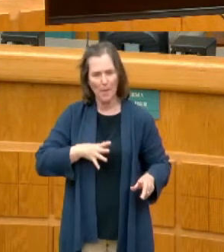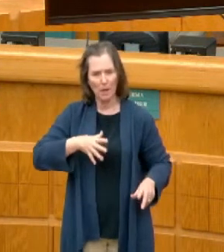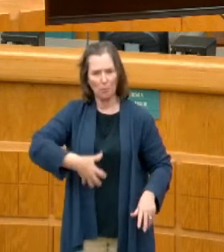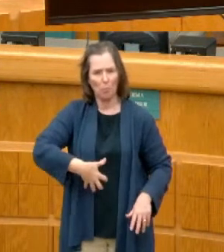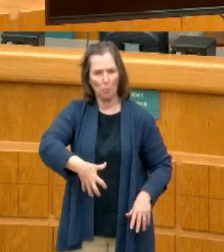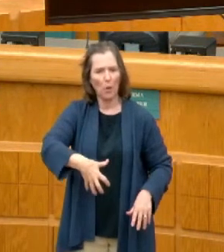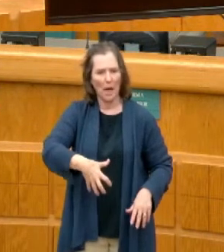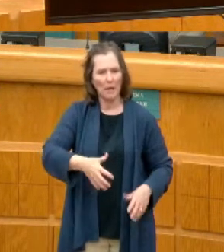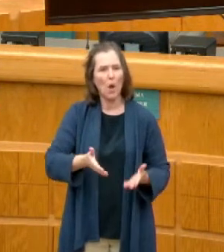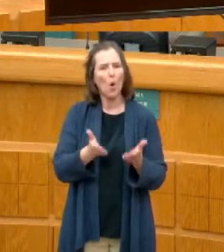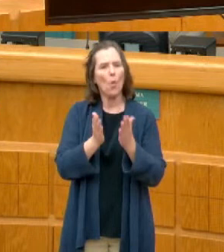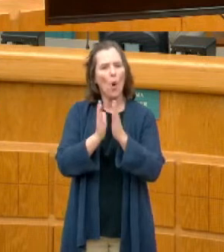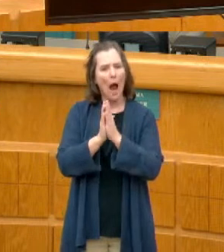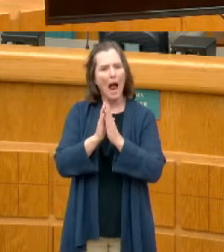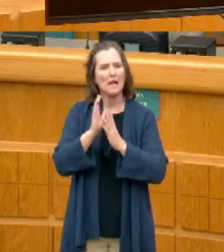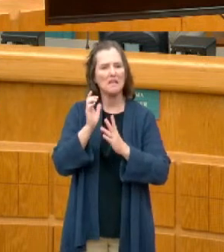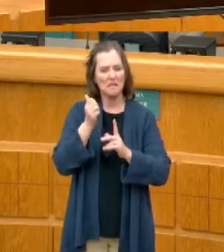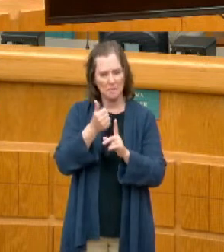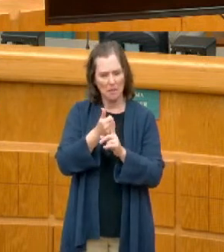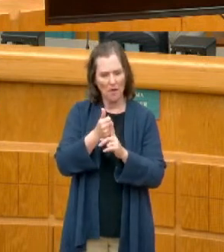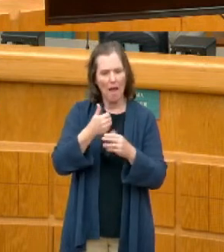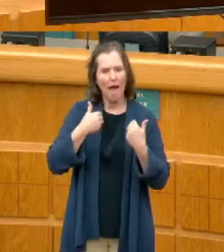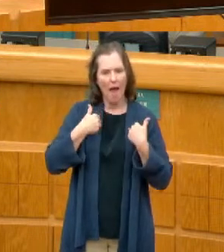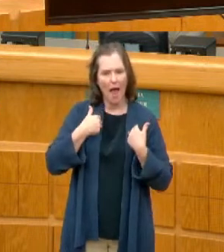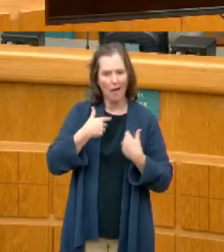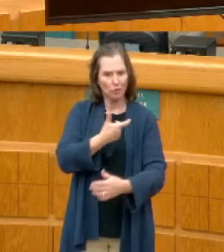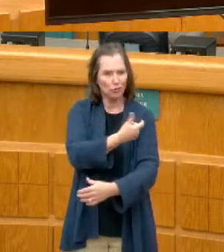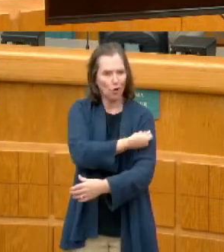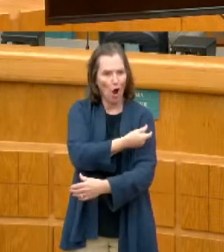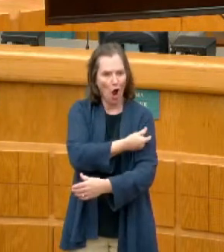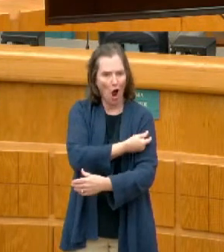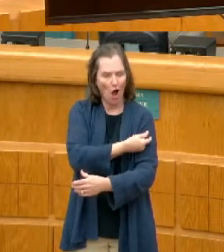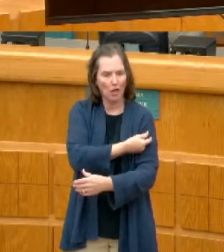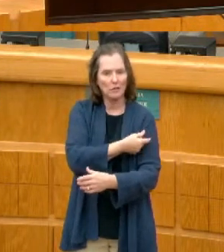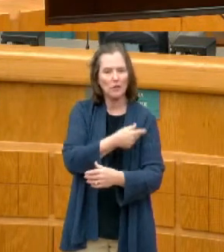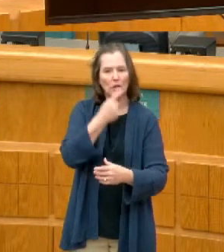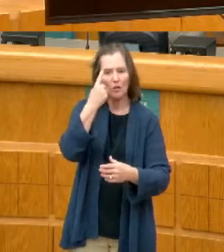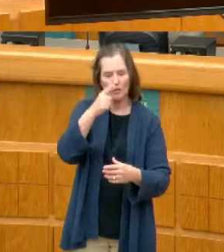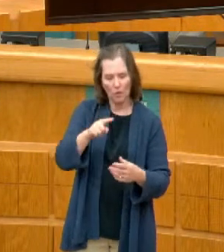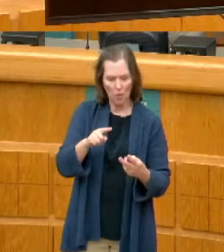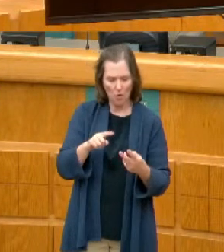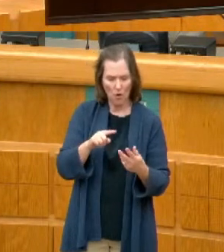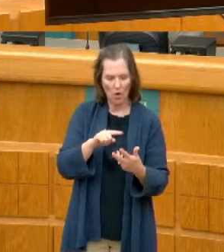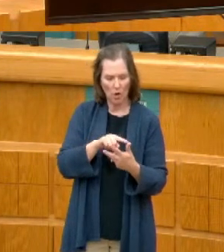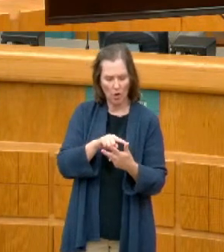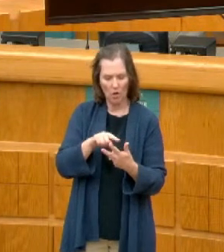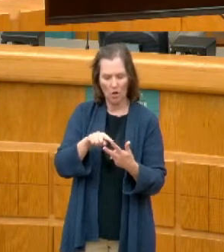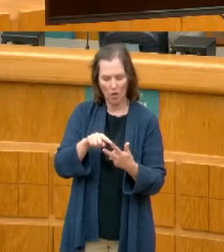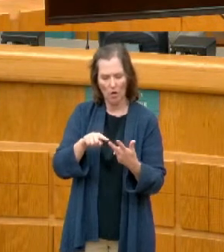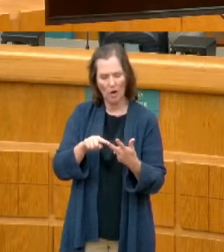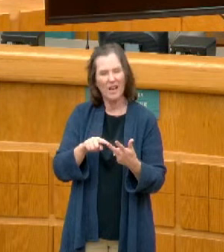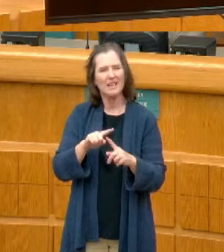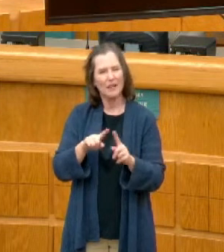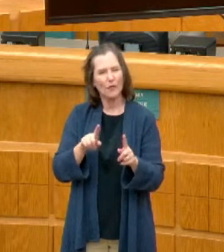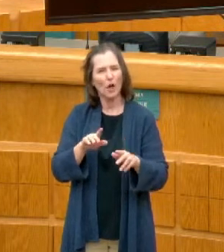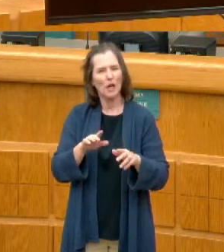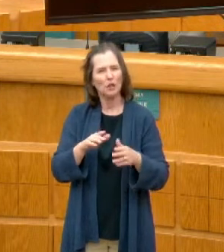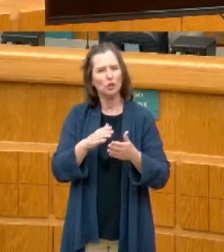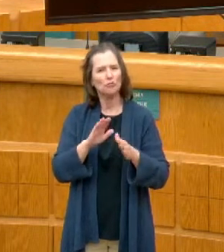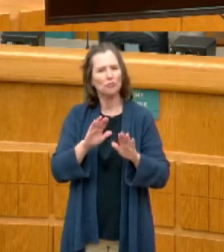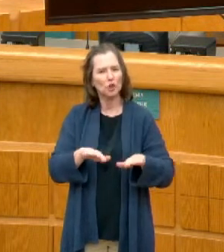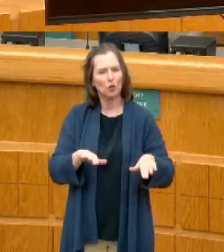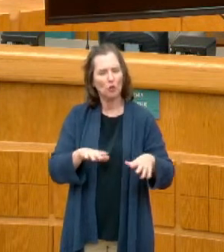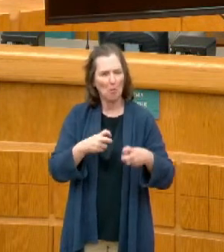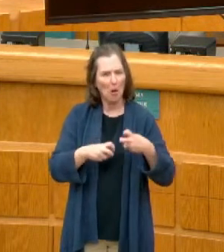shot. That's because their baby cannot be fully vaccinated until he or she is 6